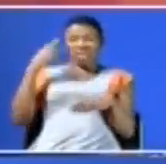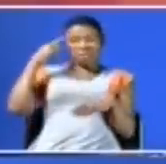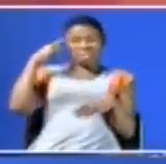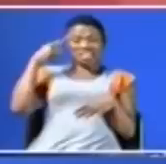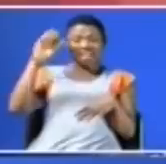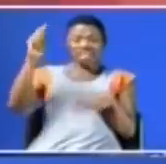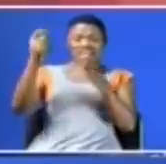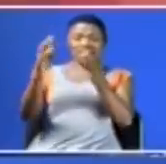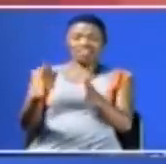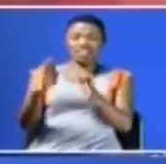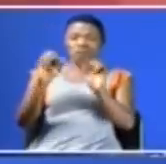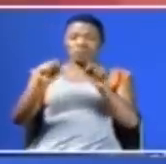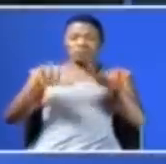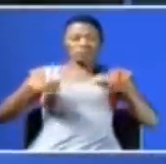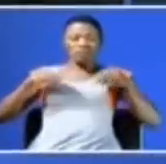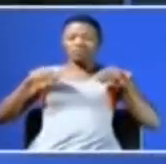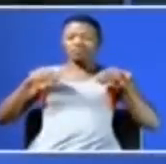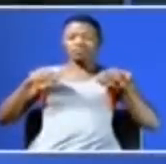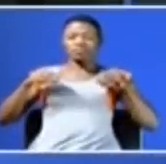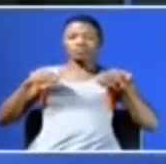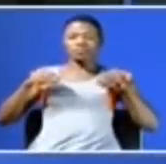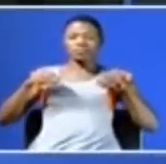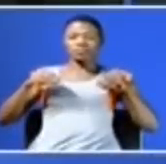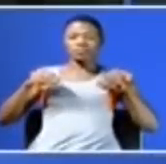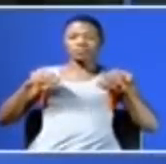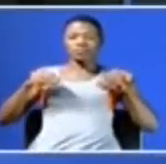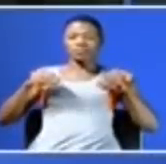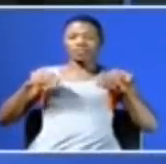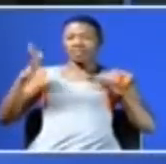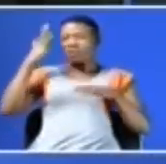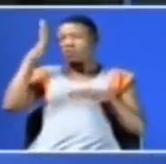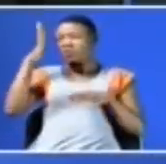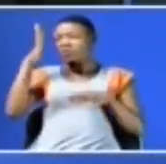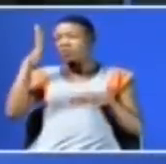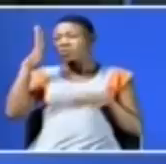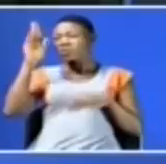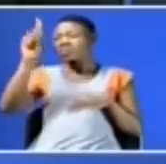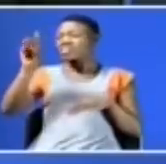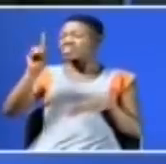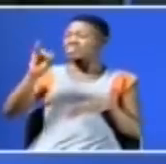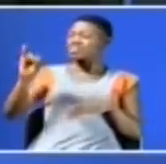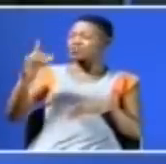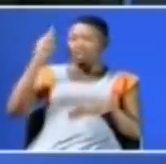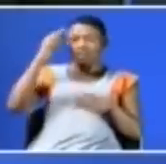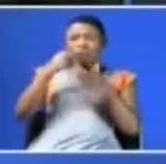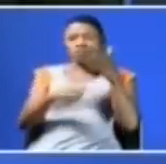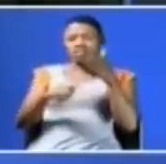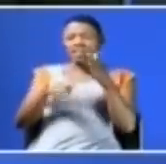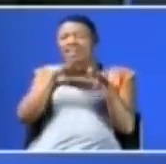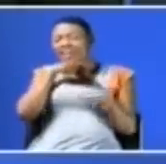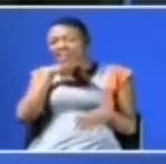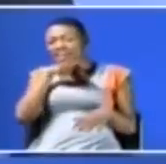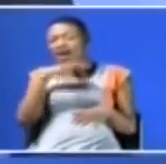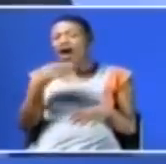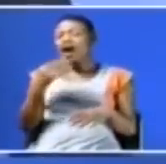really going accepting through with that. I wonder what you make, Ndi, whether Raila Odinga, as party leader